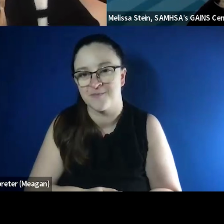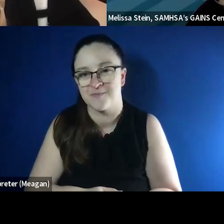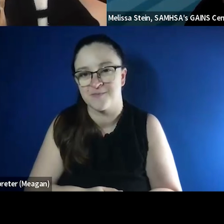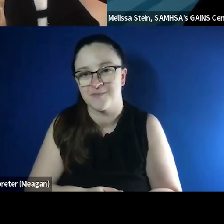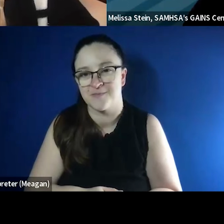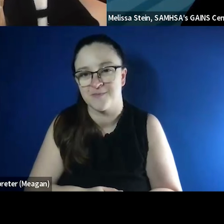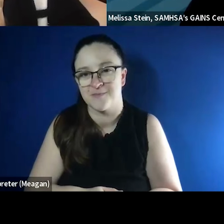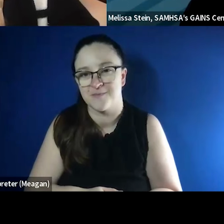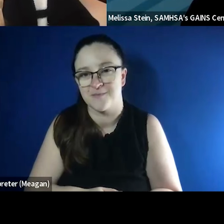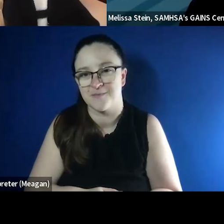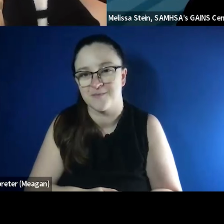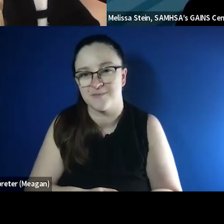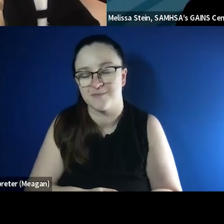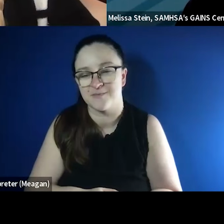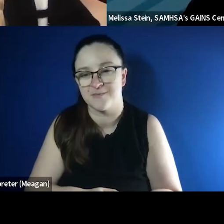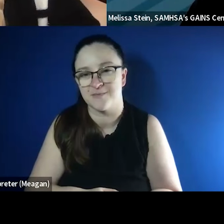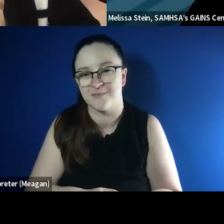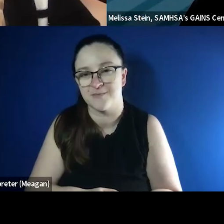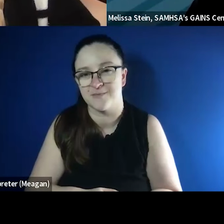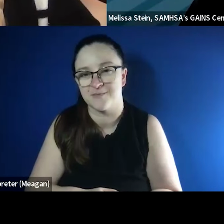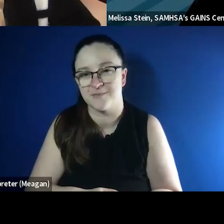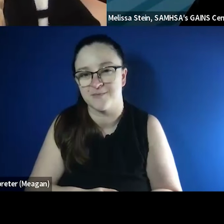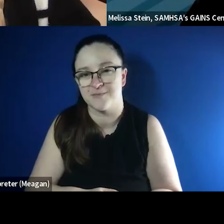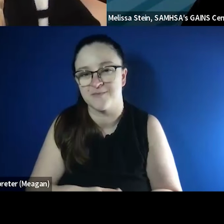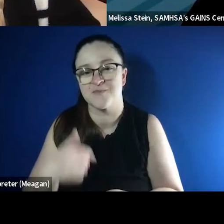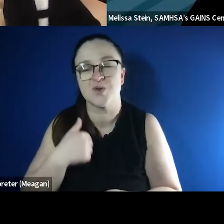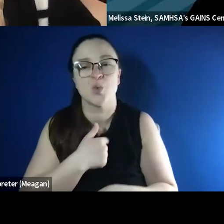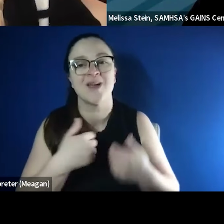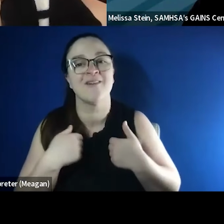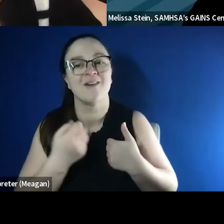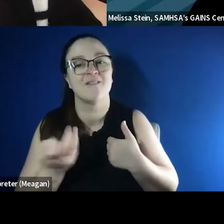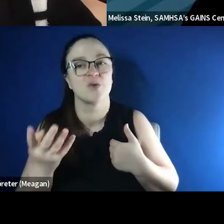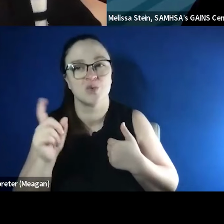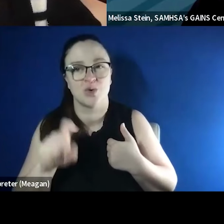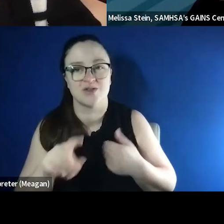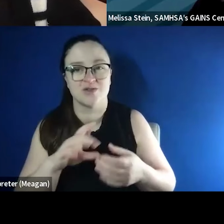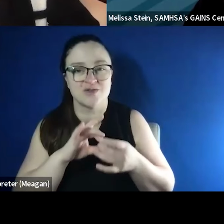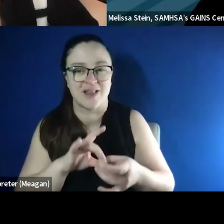Thank you for that. So, you know, we've got a couple of questions around